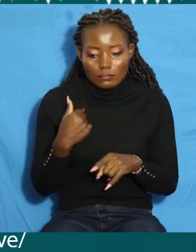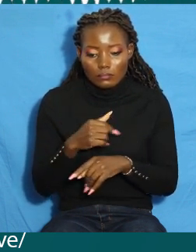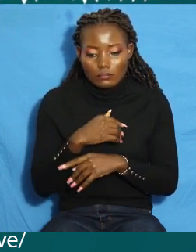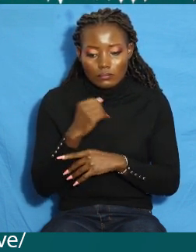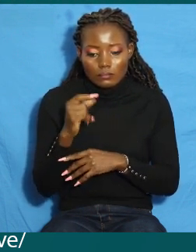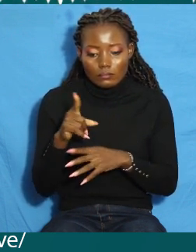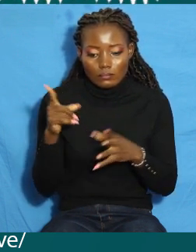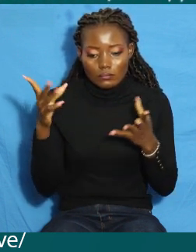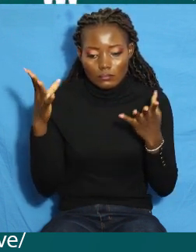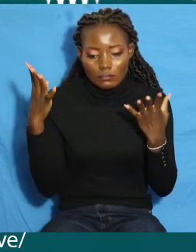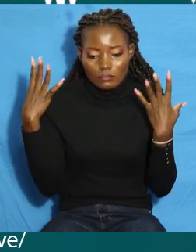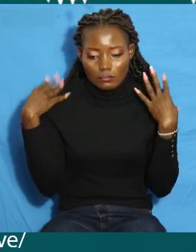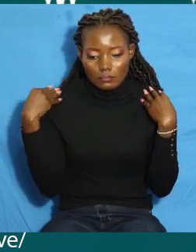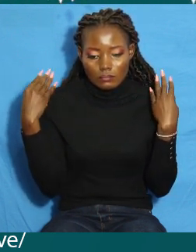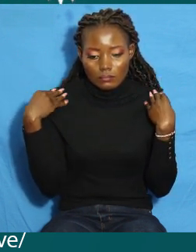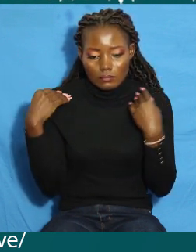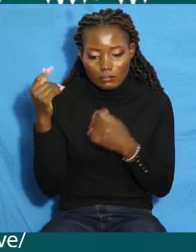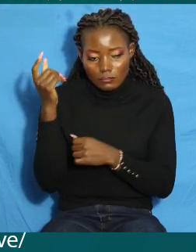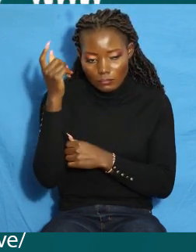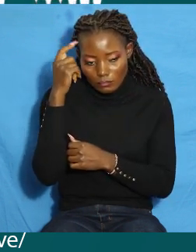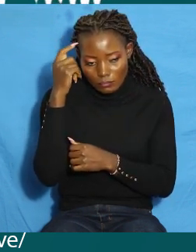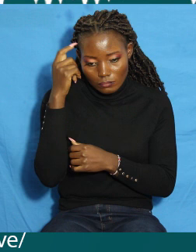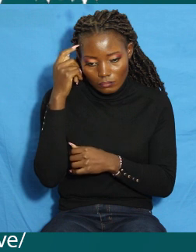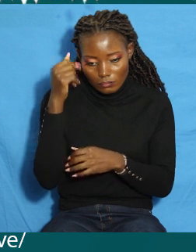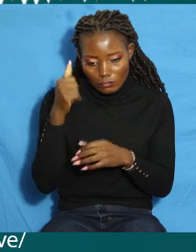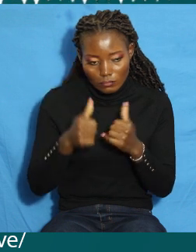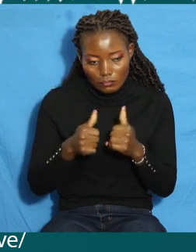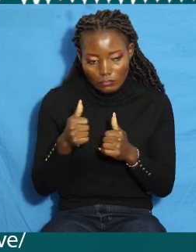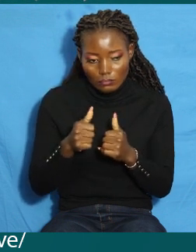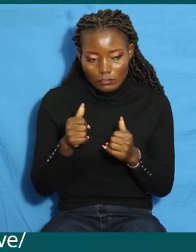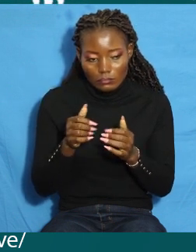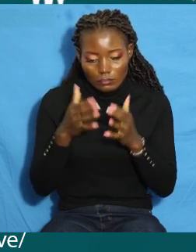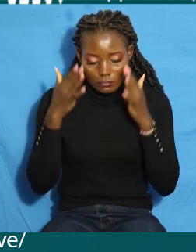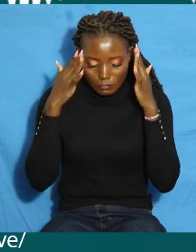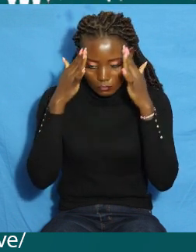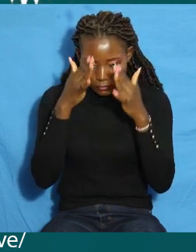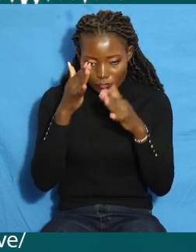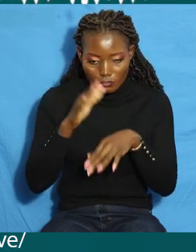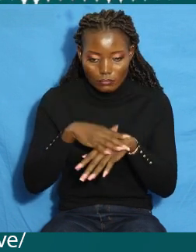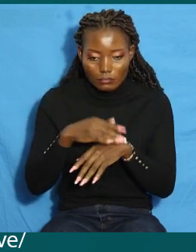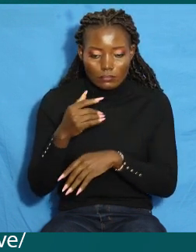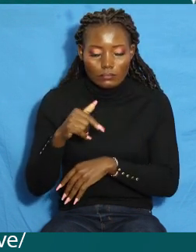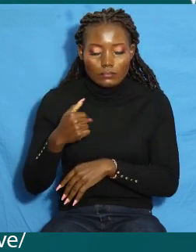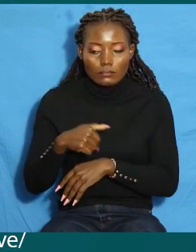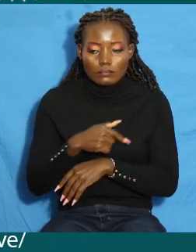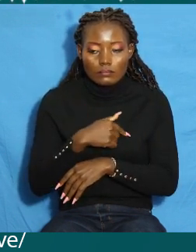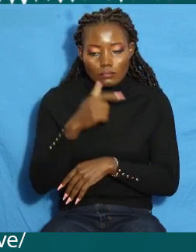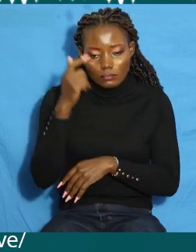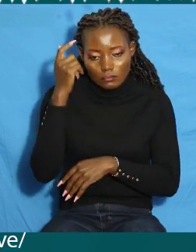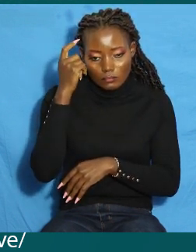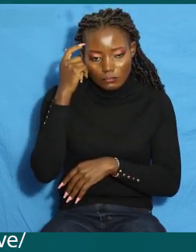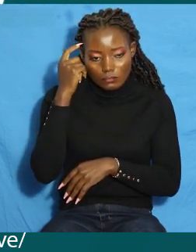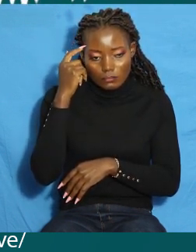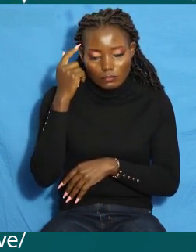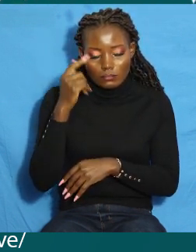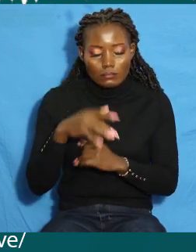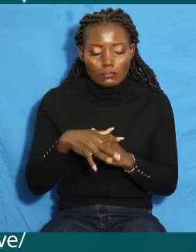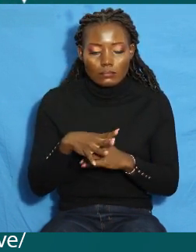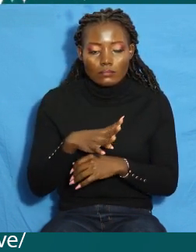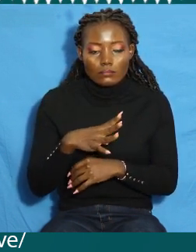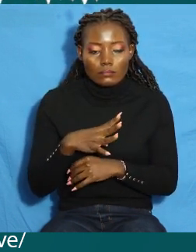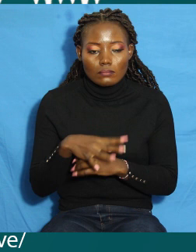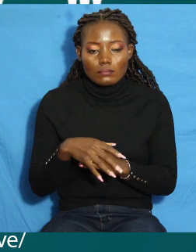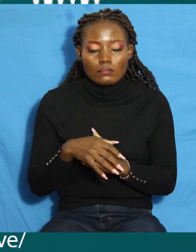practice mindfulness, that is paying attention to our thoughts, feelings, sensations without judgment to